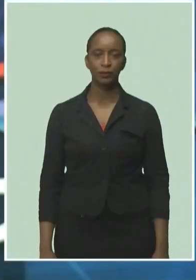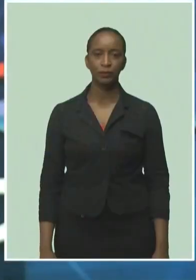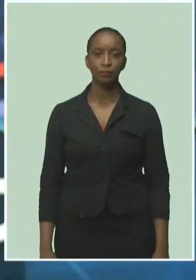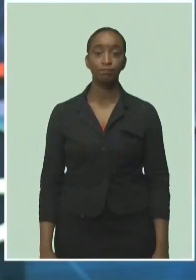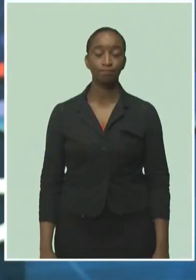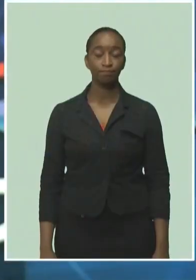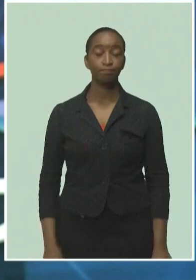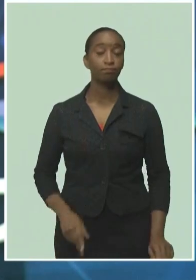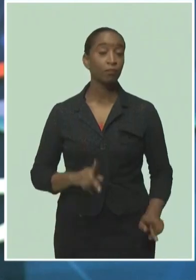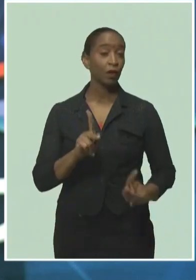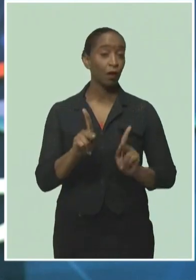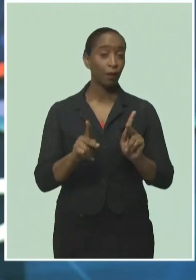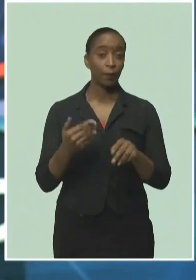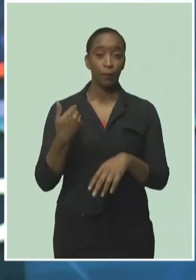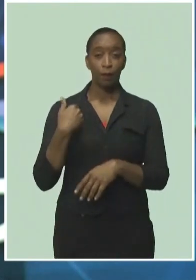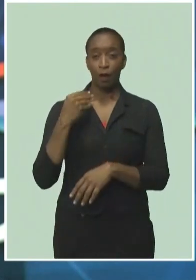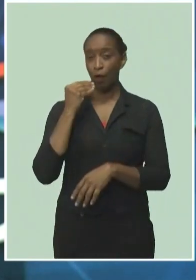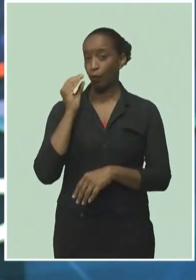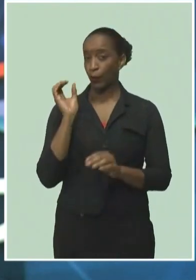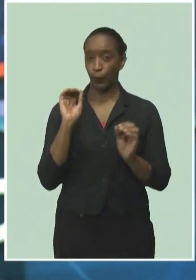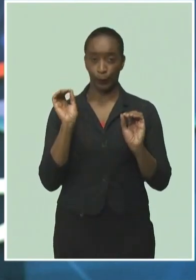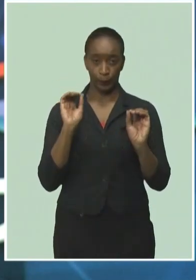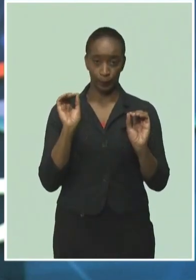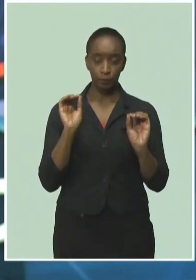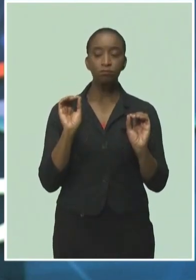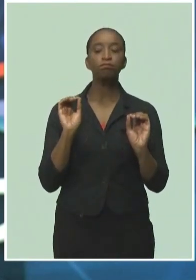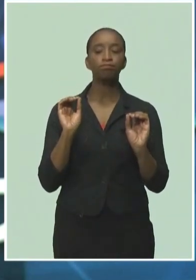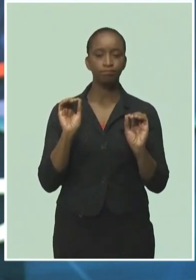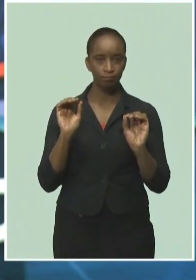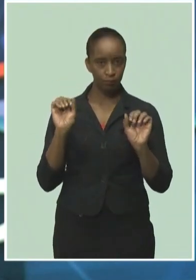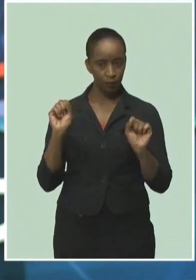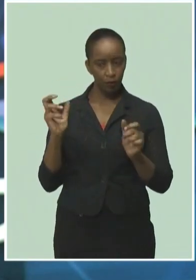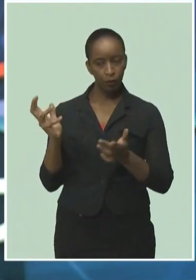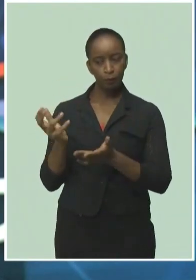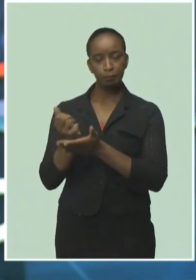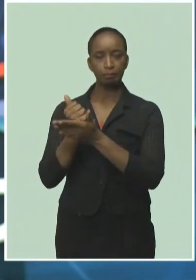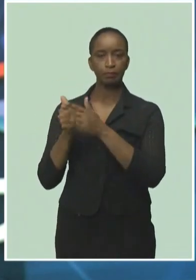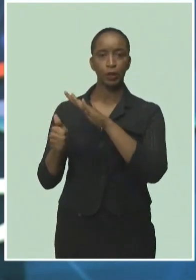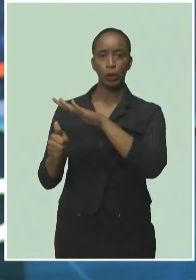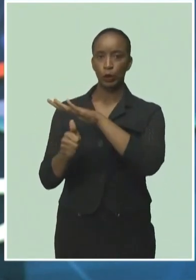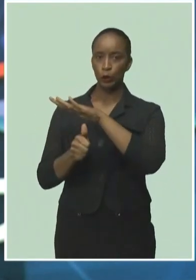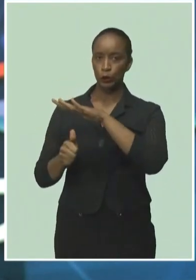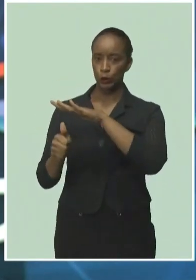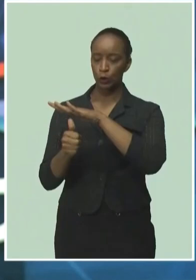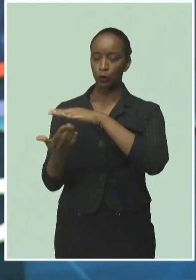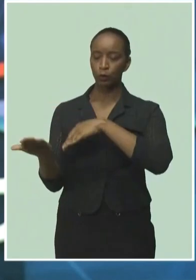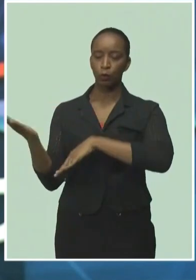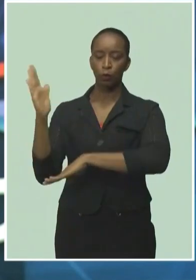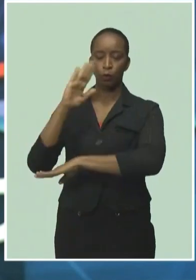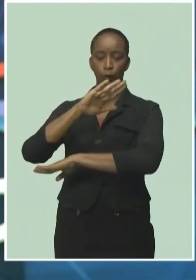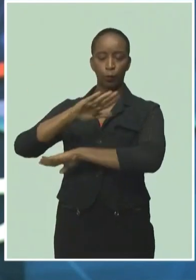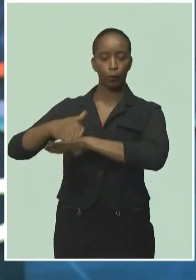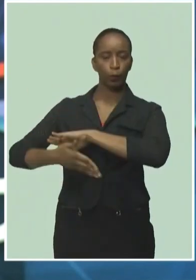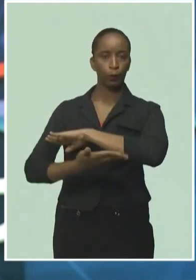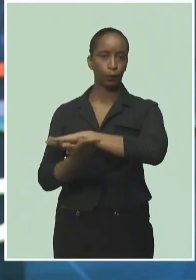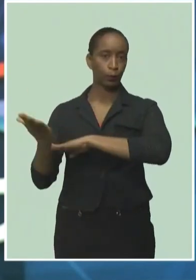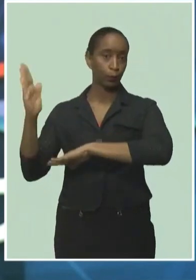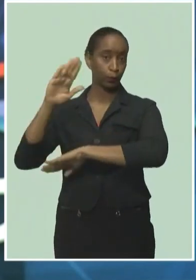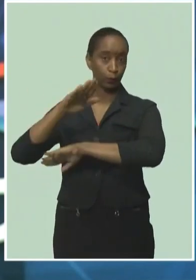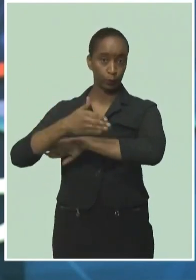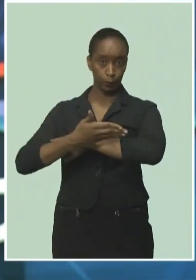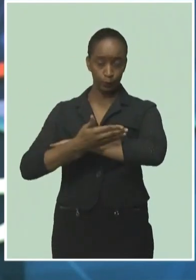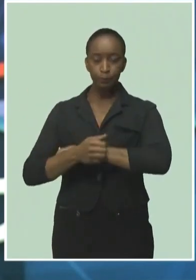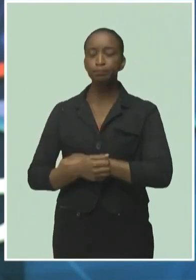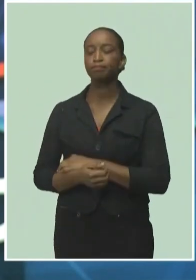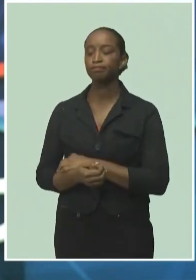Homeless people in Barbados now have access to a 24-hour shelter. President of the Barbados Alliance to End